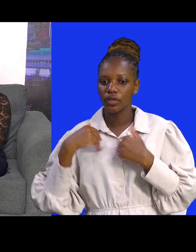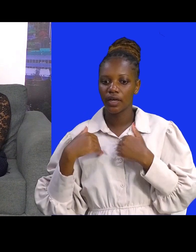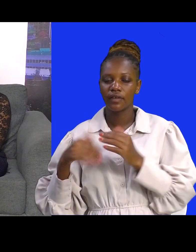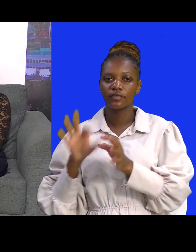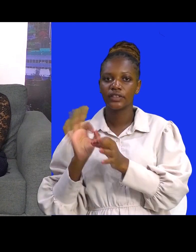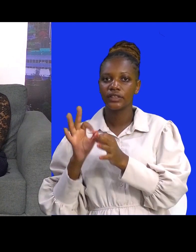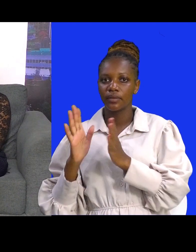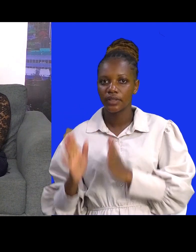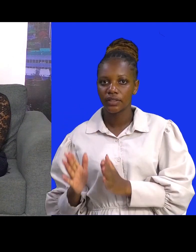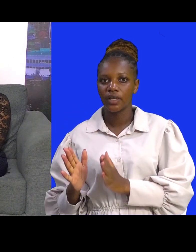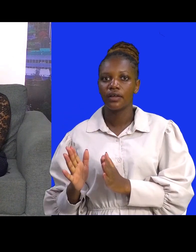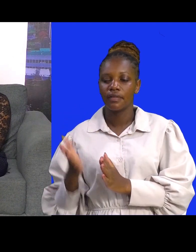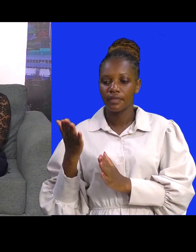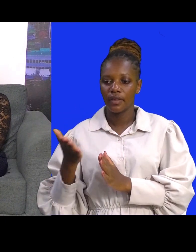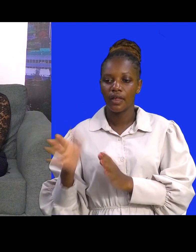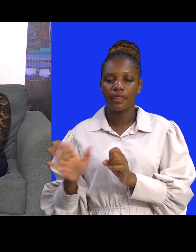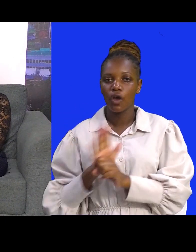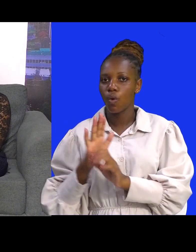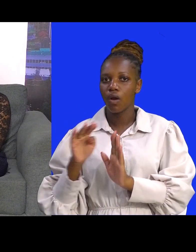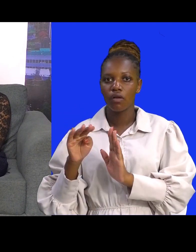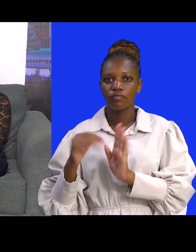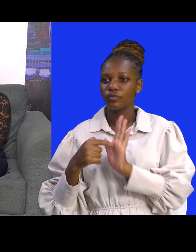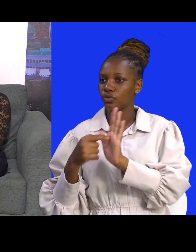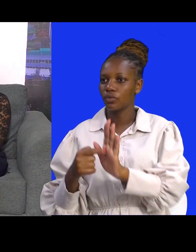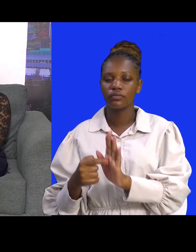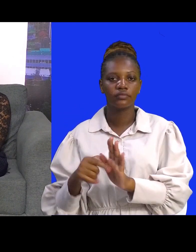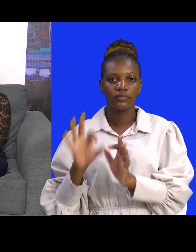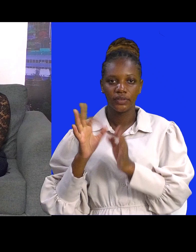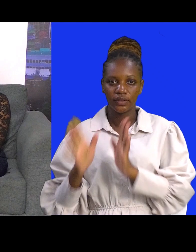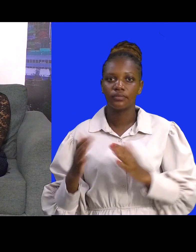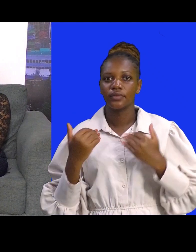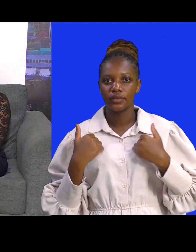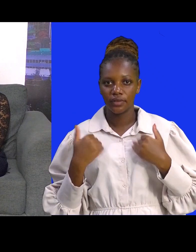had a sign interpreter the entire show, even